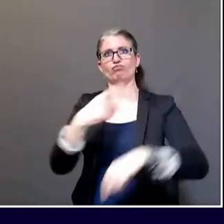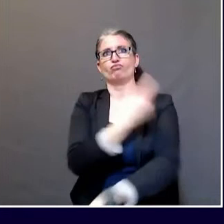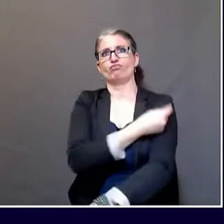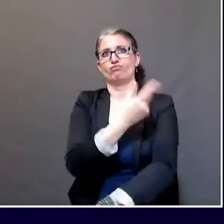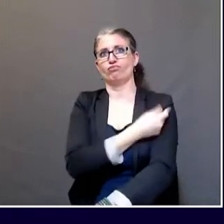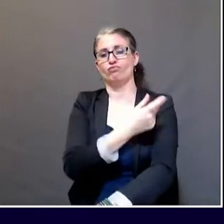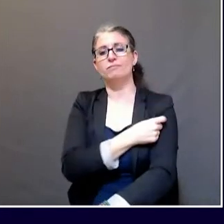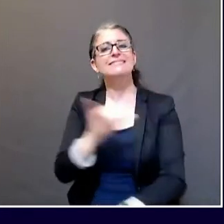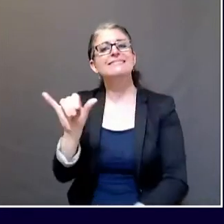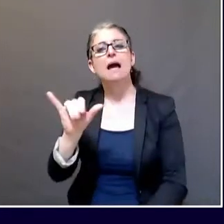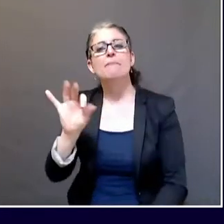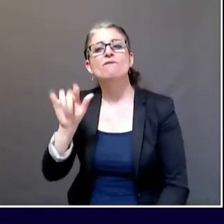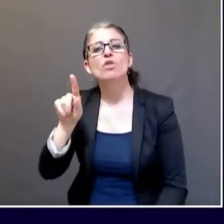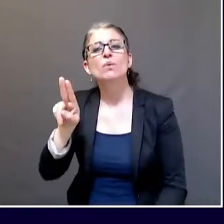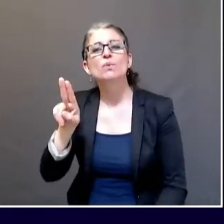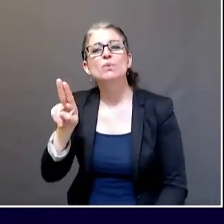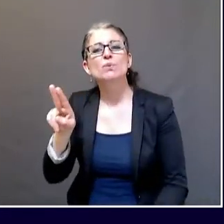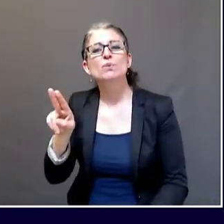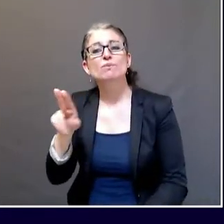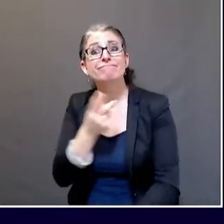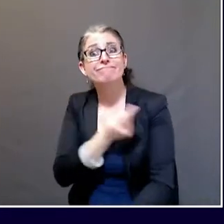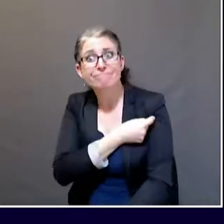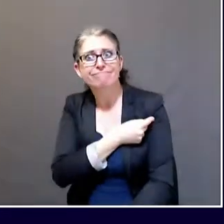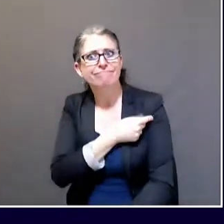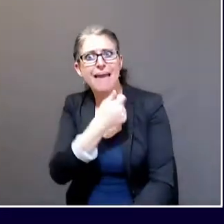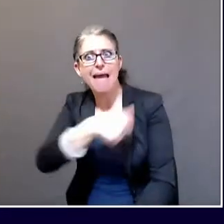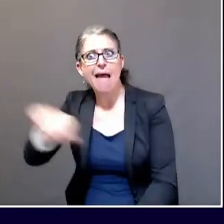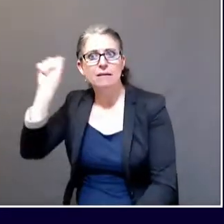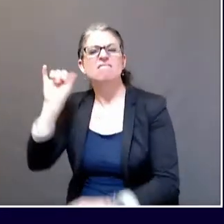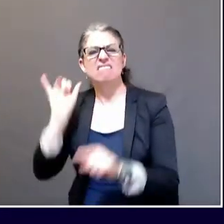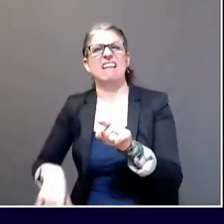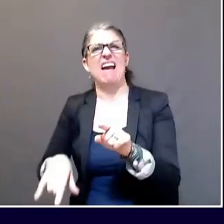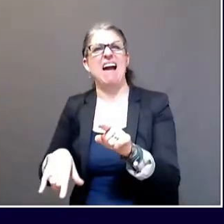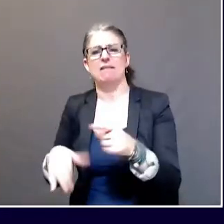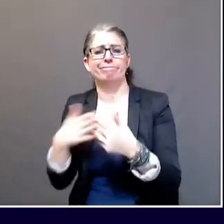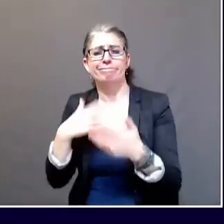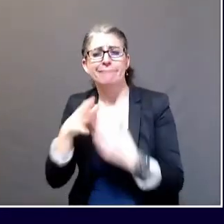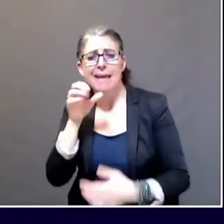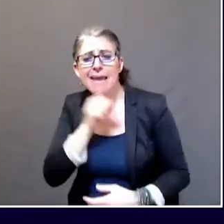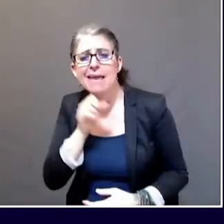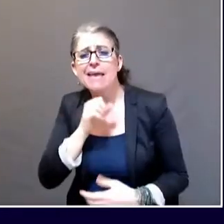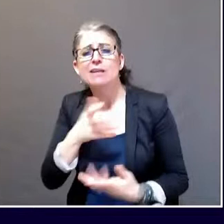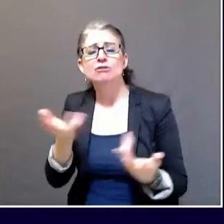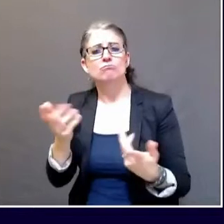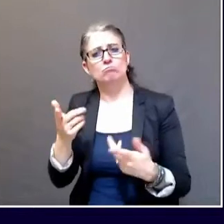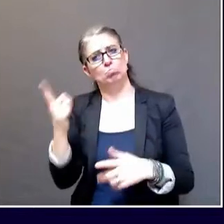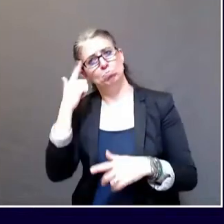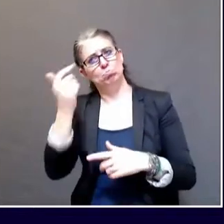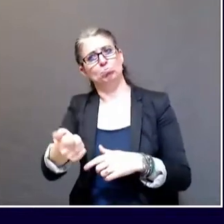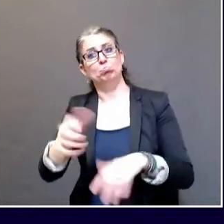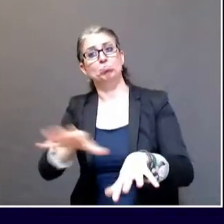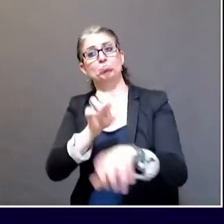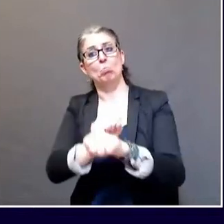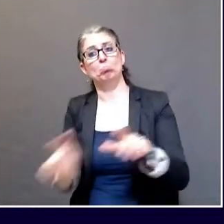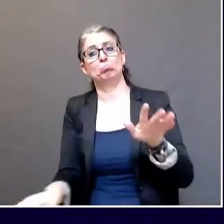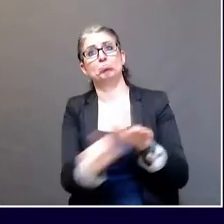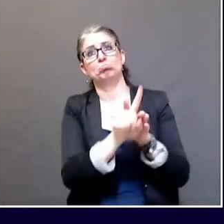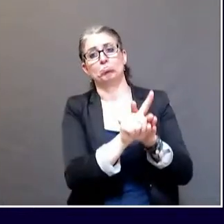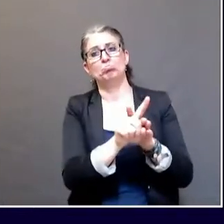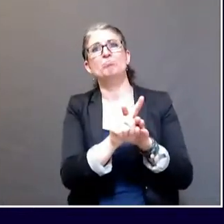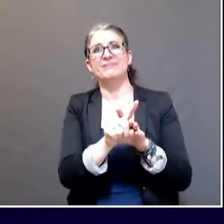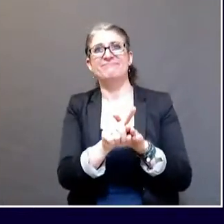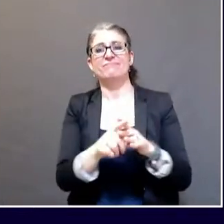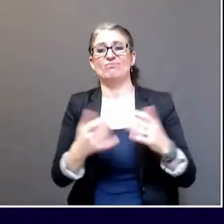everywhere and supply is not the constraint. But while supply remains the constraint and our supply is governed by the number of people